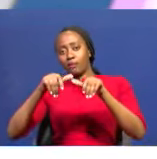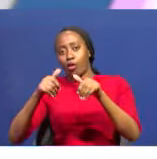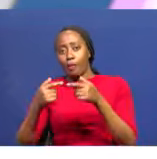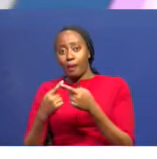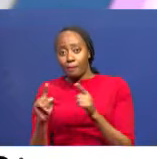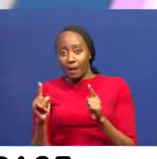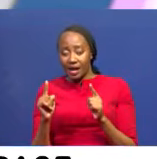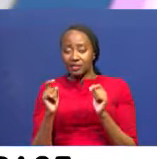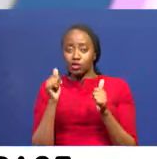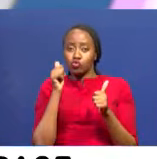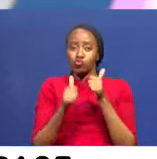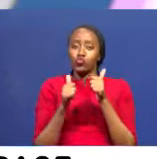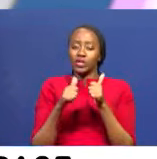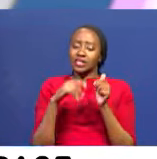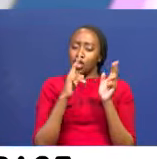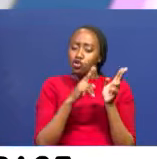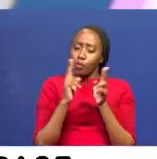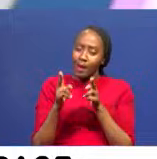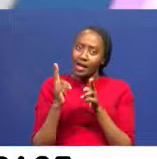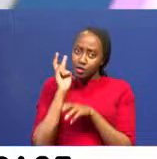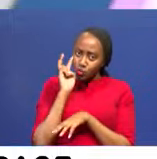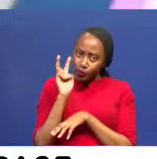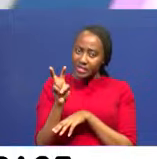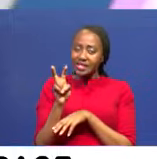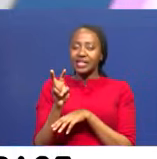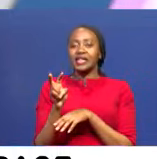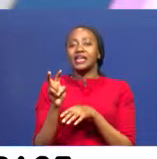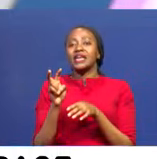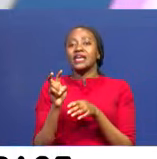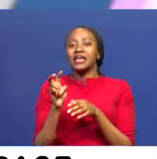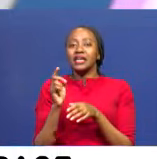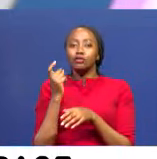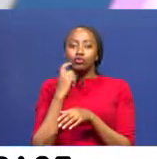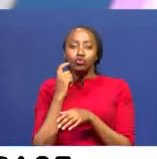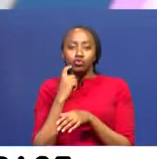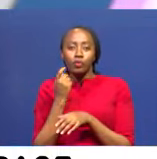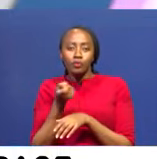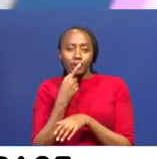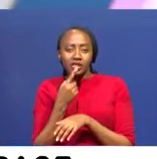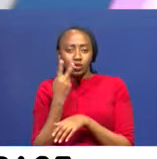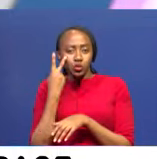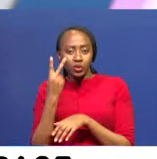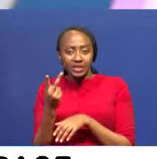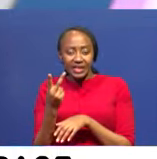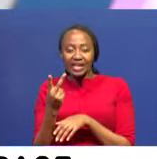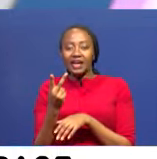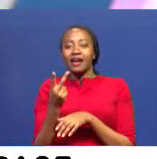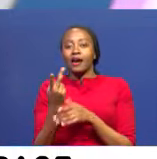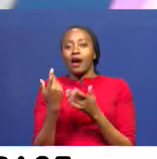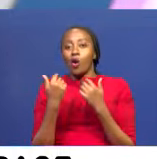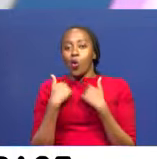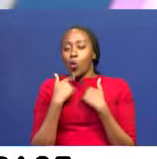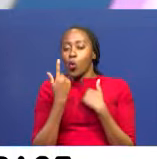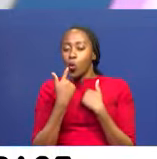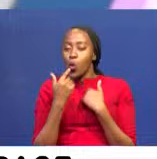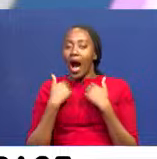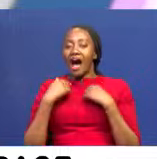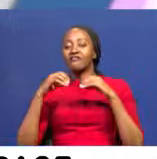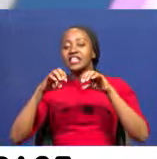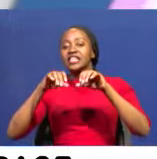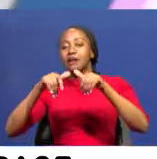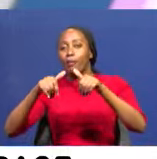most available person in a pharmacy, as you have explained, is usually a pharmaceutical technologist who is a diploma